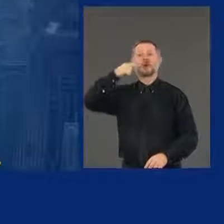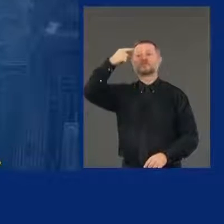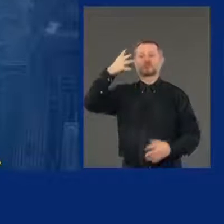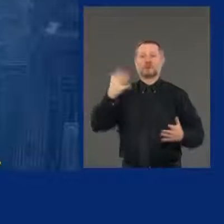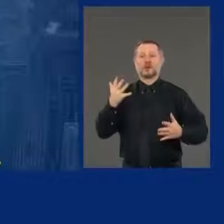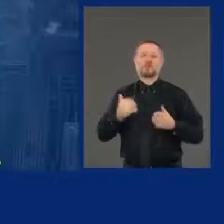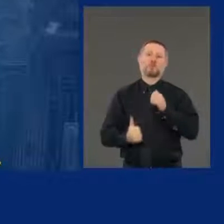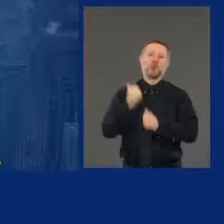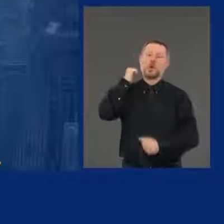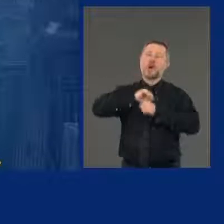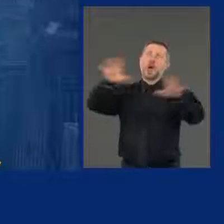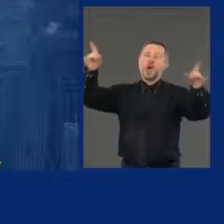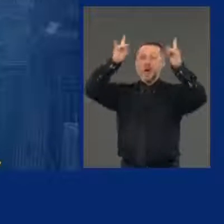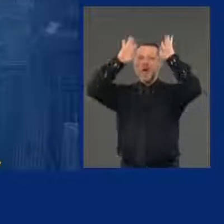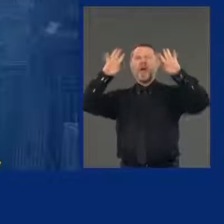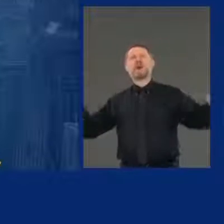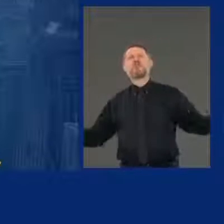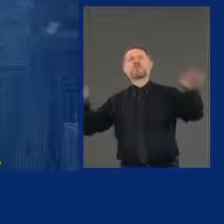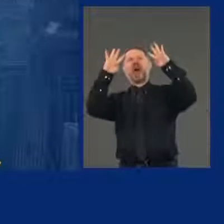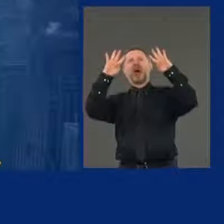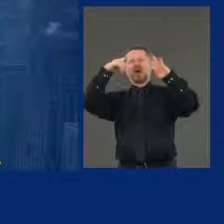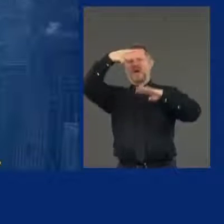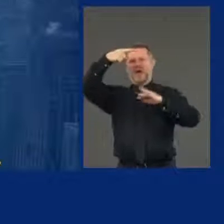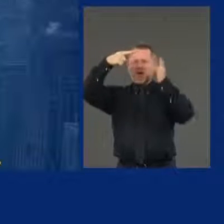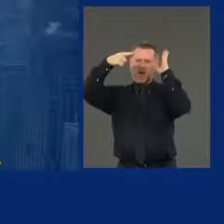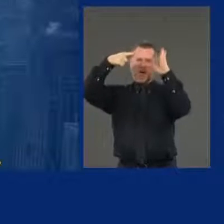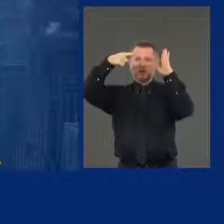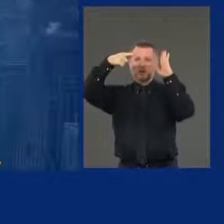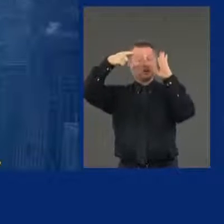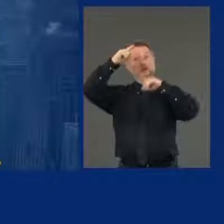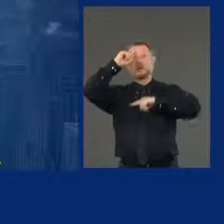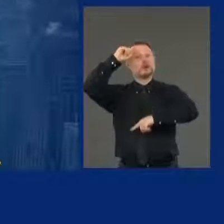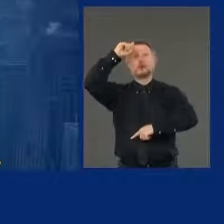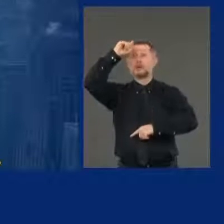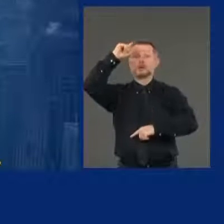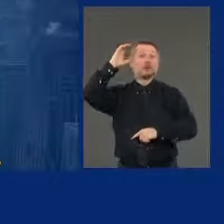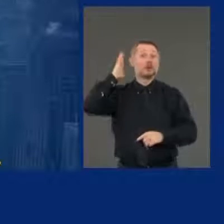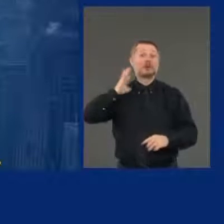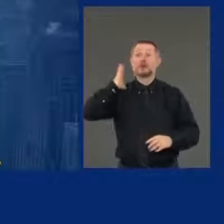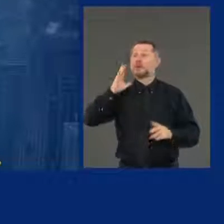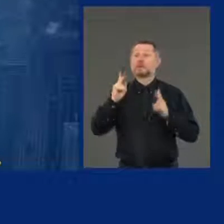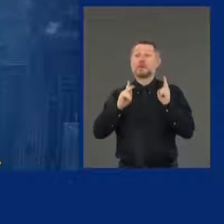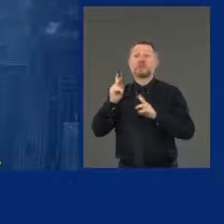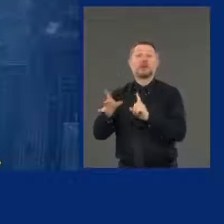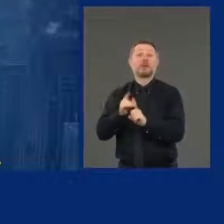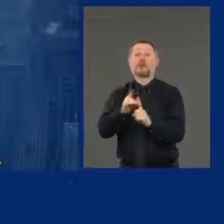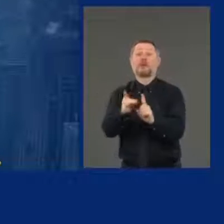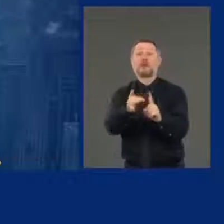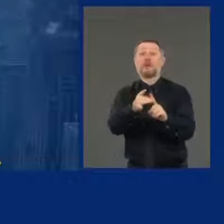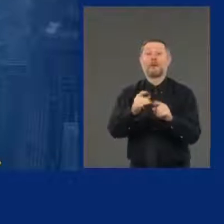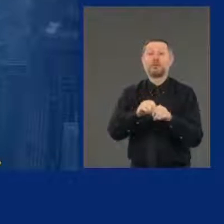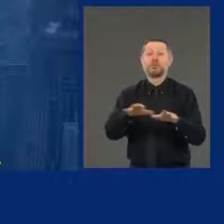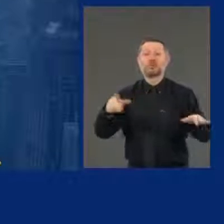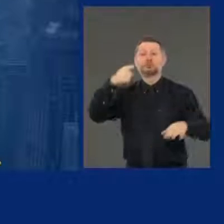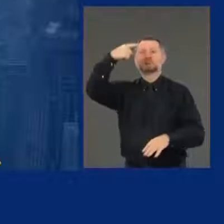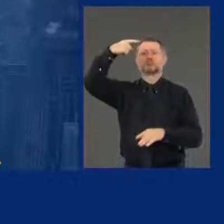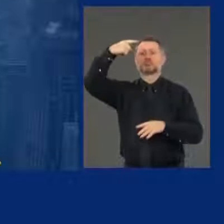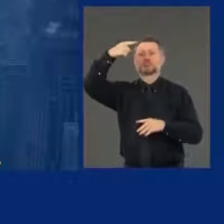the transmission of the virus, worst numbers on the number of cases, now has the